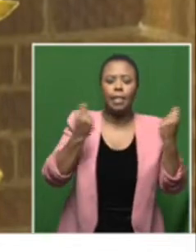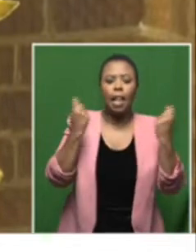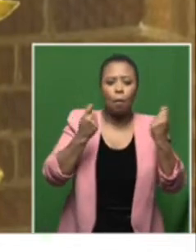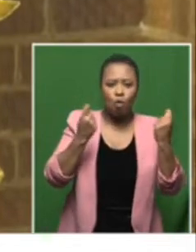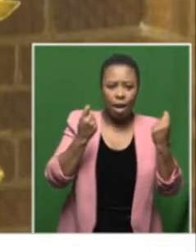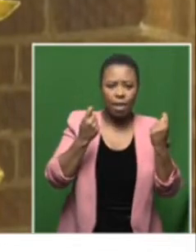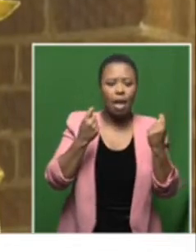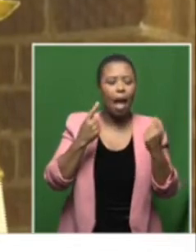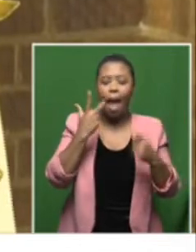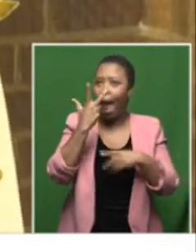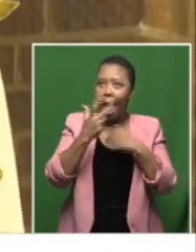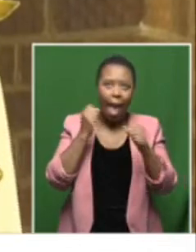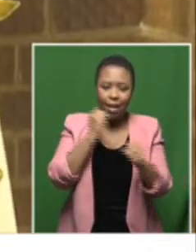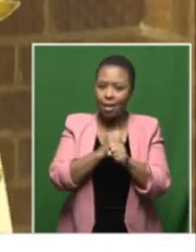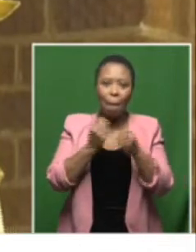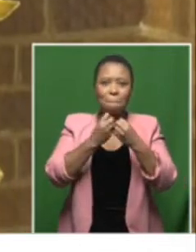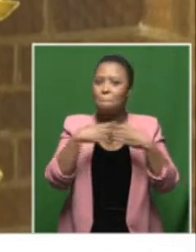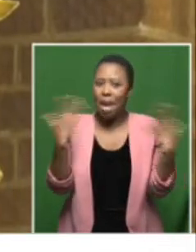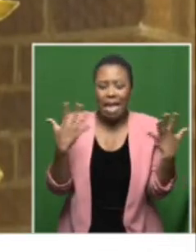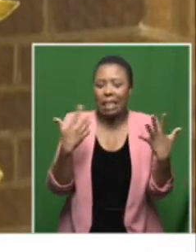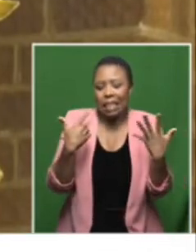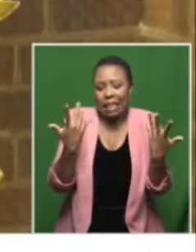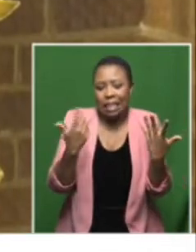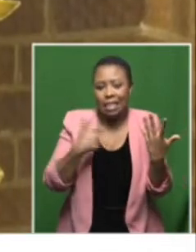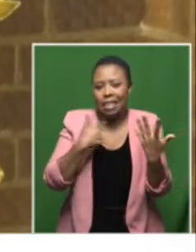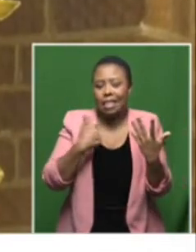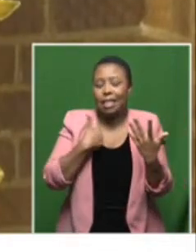many 80th birthdays,